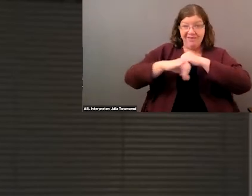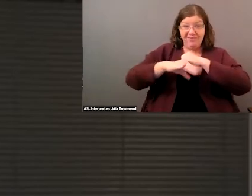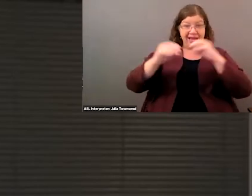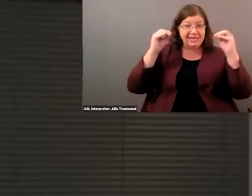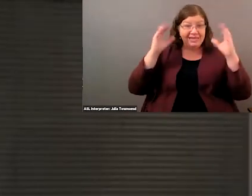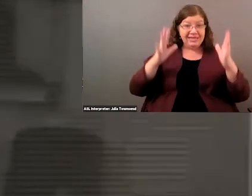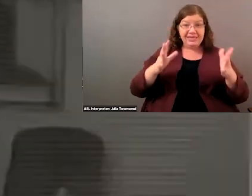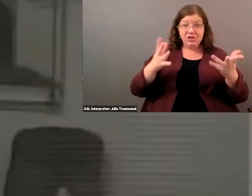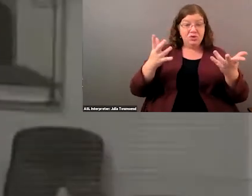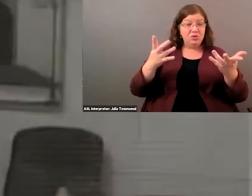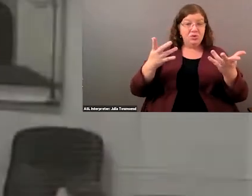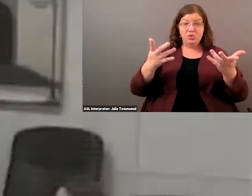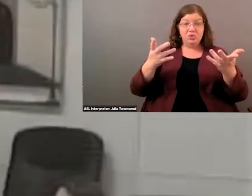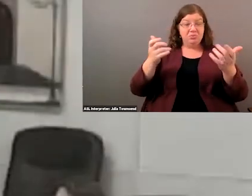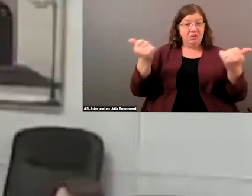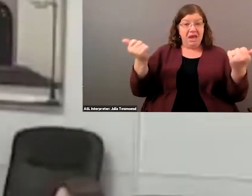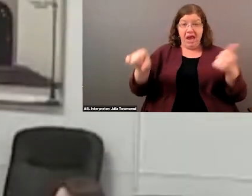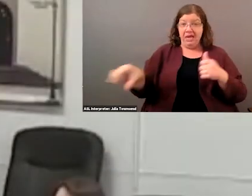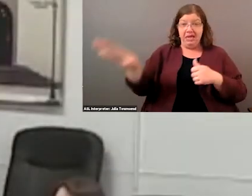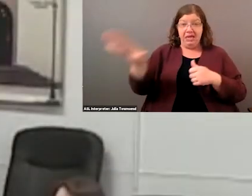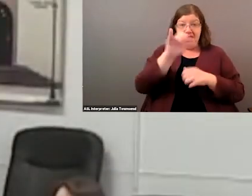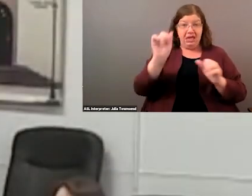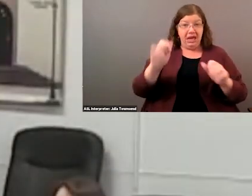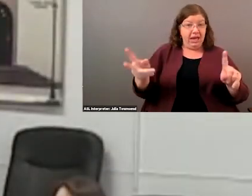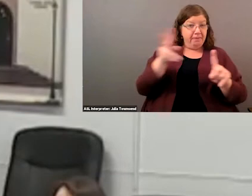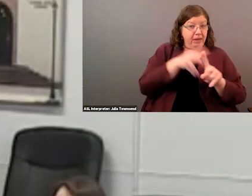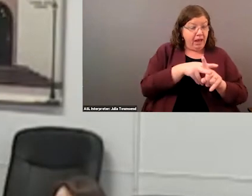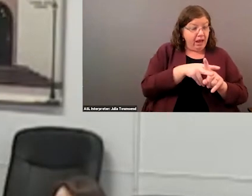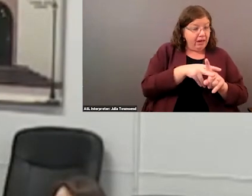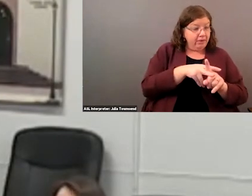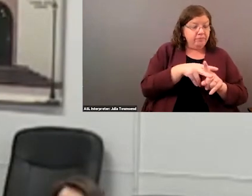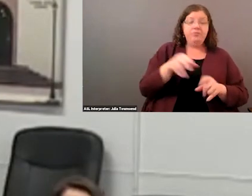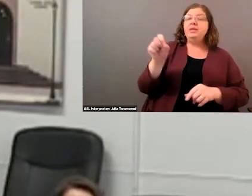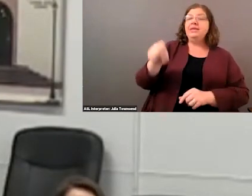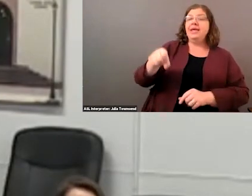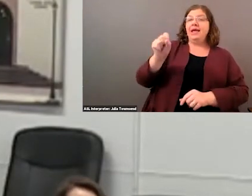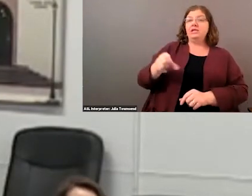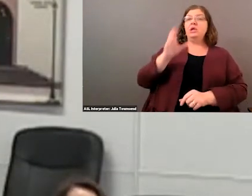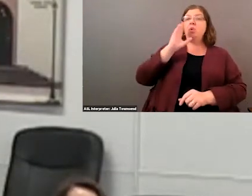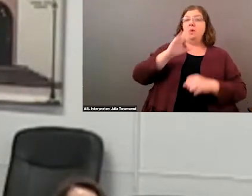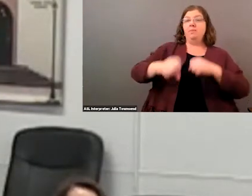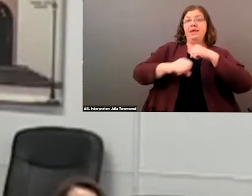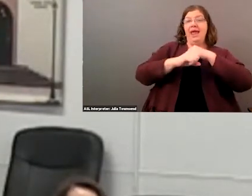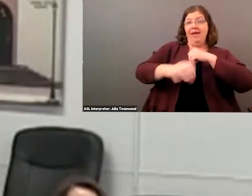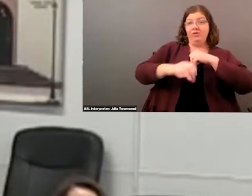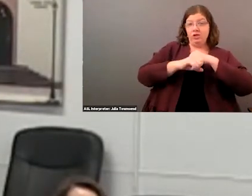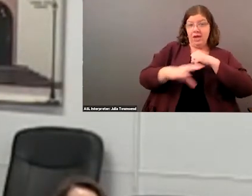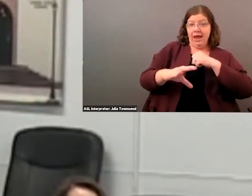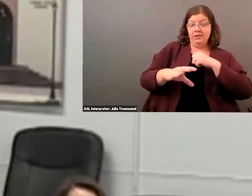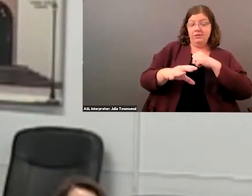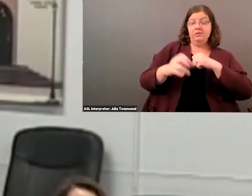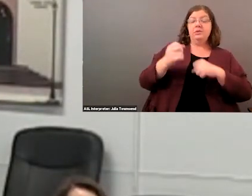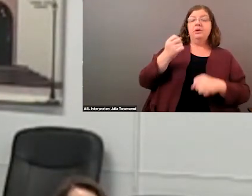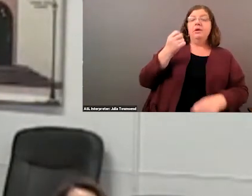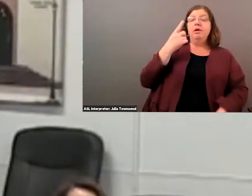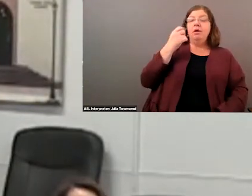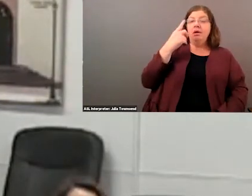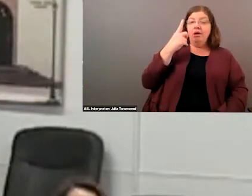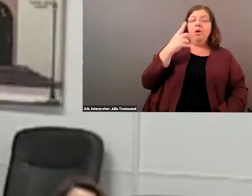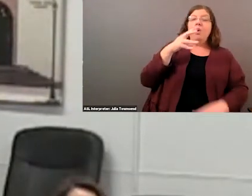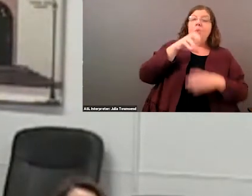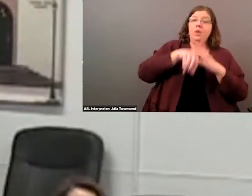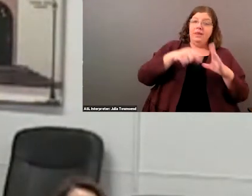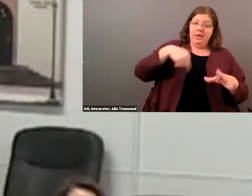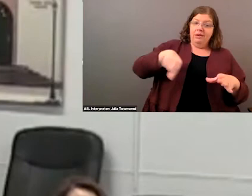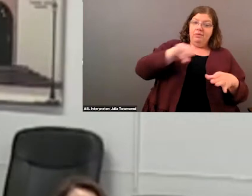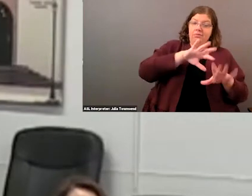be advertised but within our own teaching ranks. So internally advertised, and